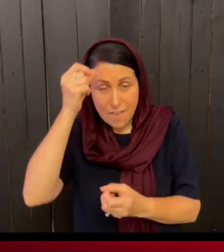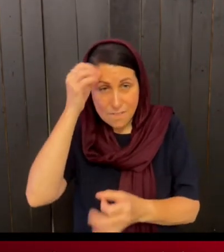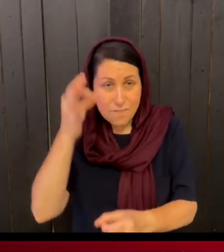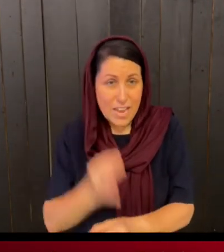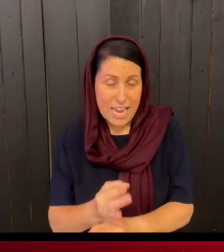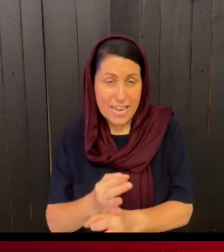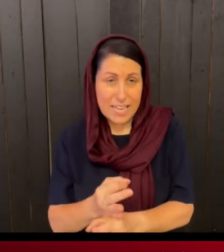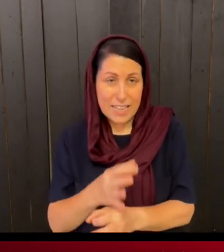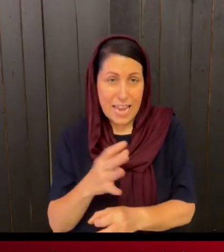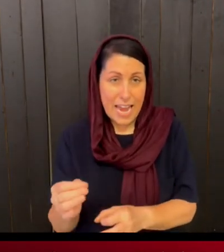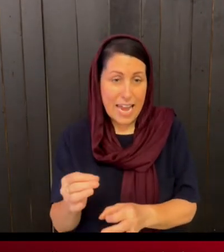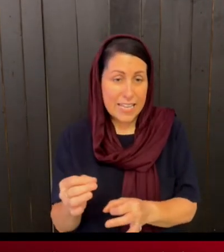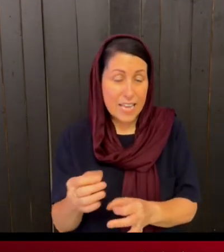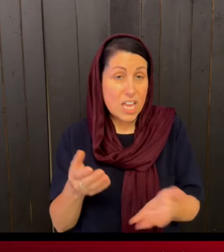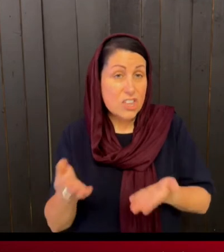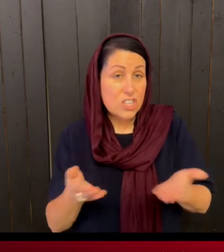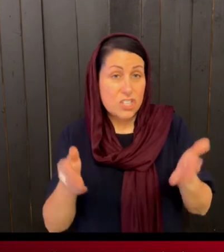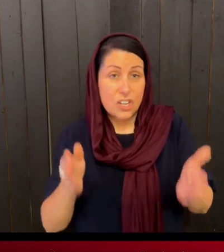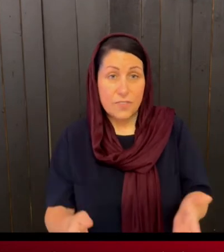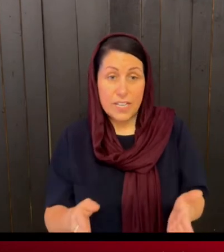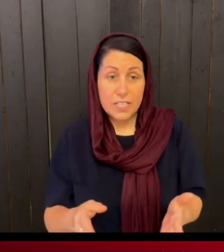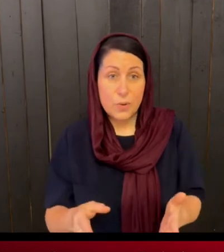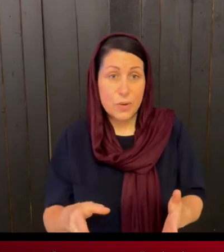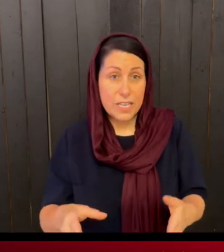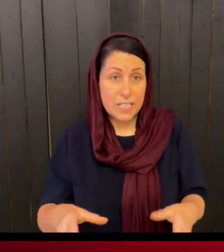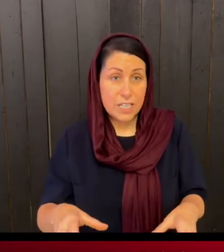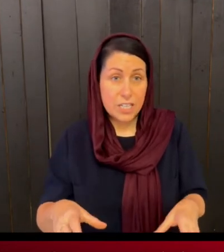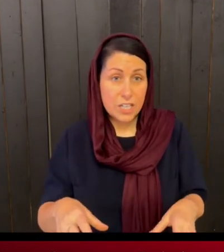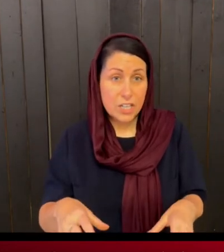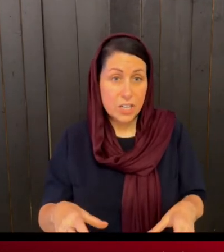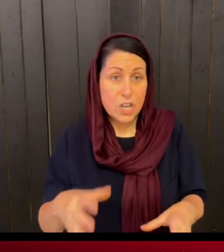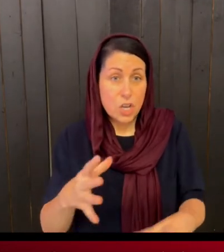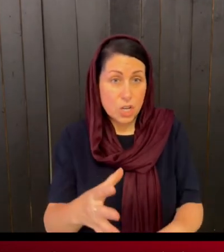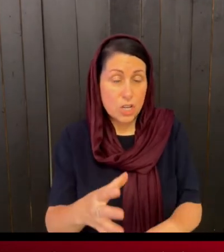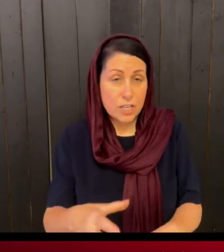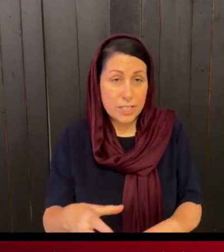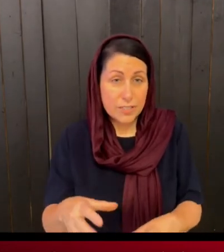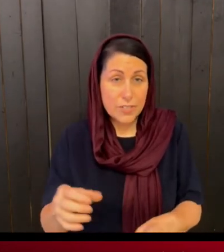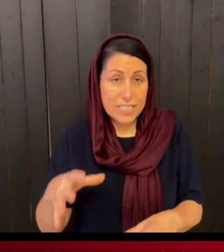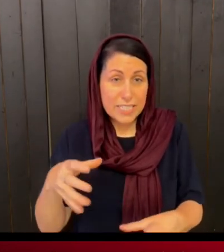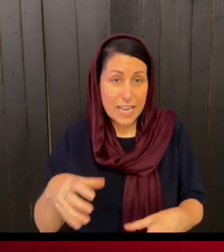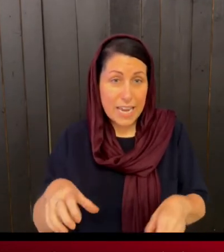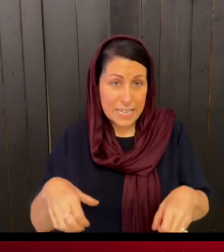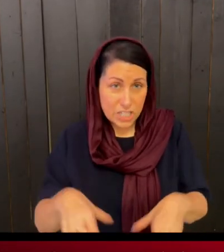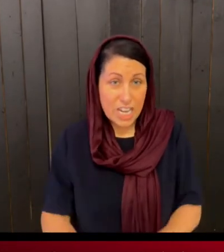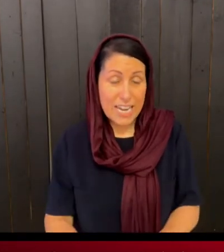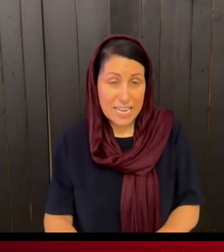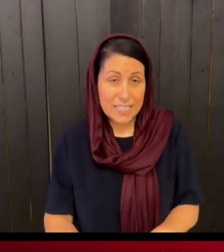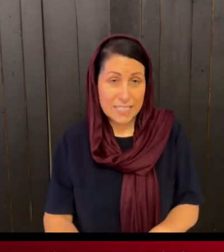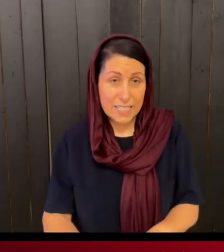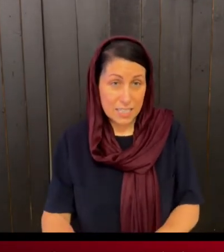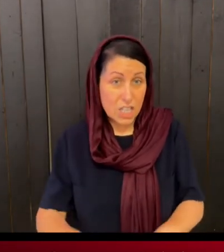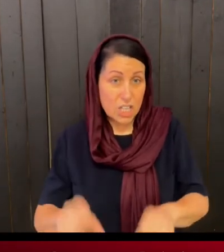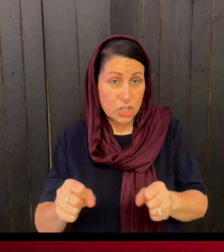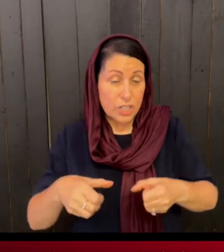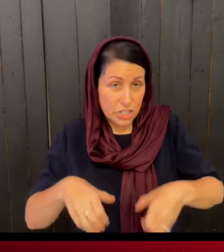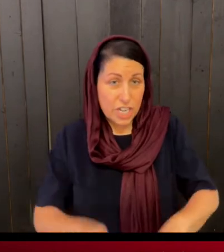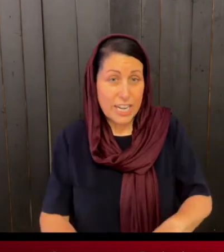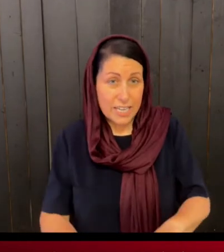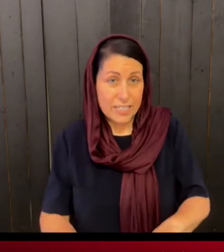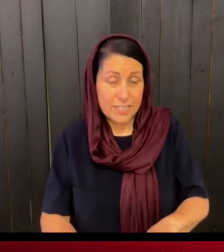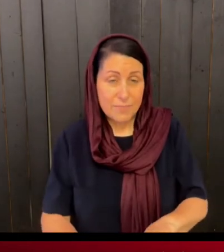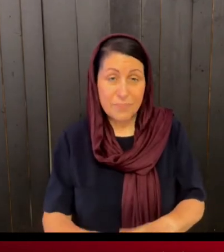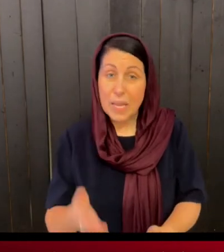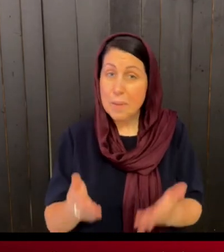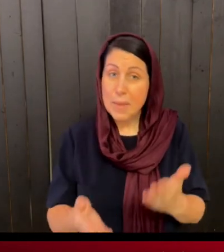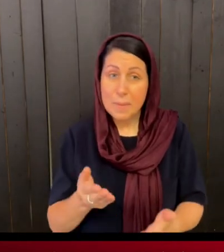And, of course, we're not taking a chance, really, if Jesus is on our side. But it may seem like that in our flesh. It may seem like we're taking a chance. But